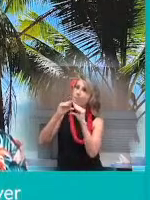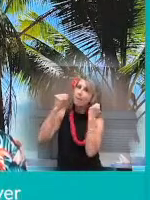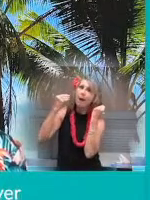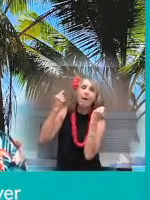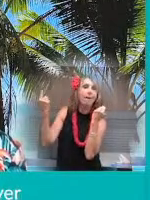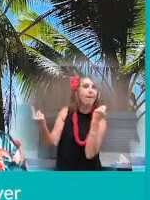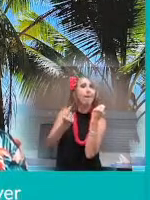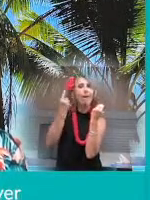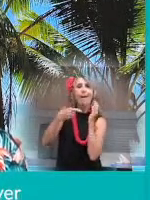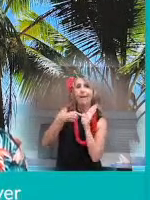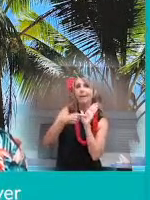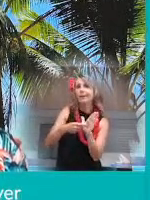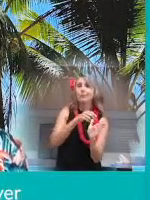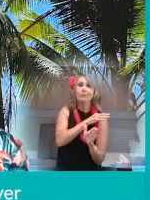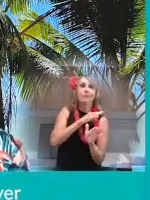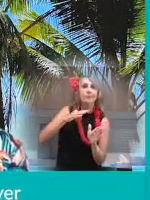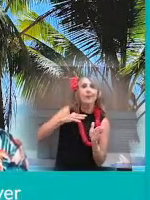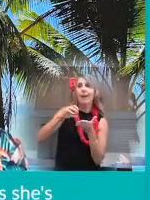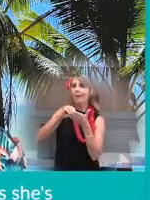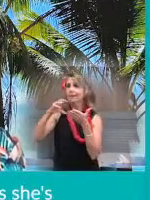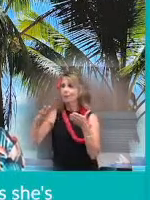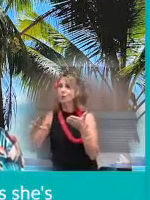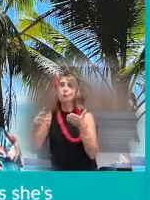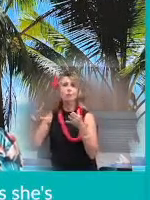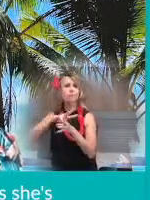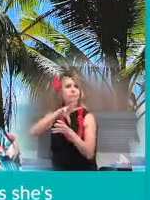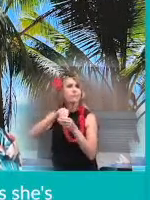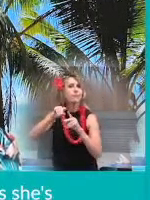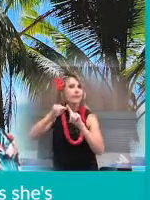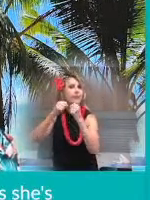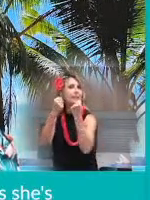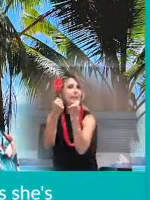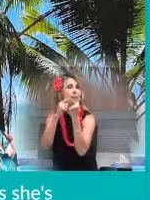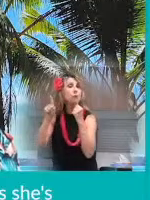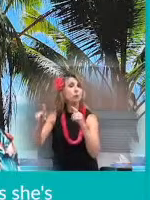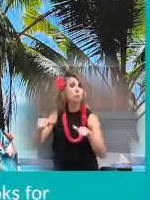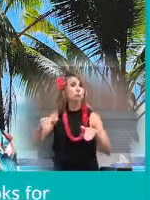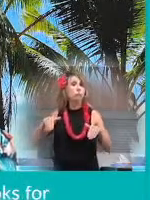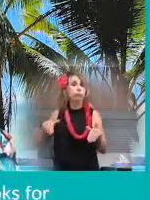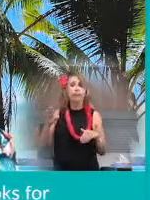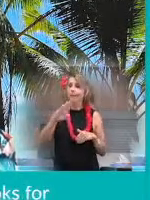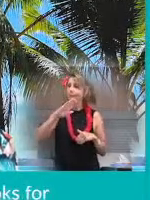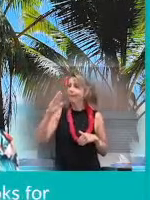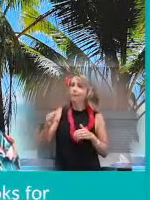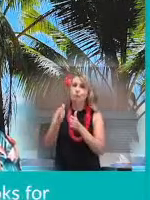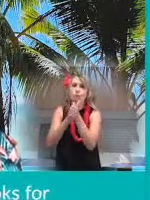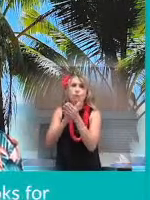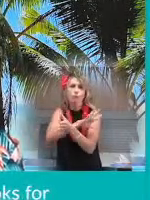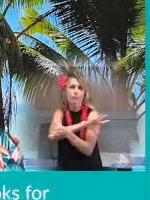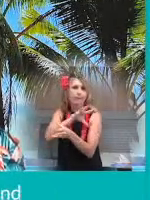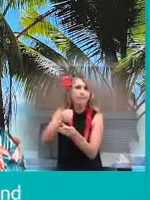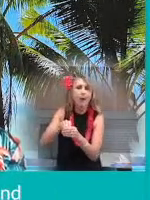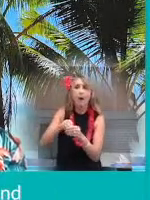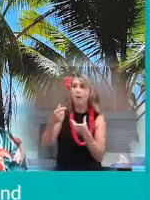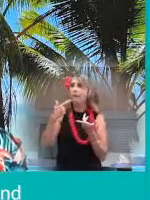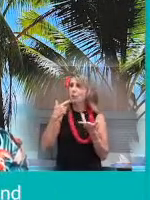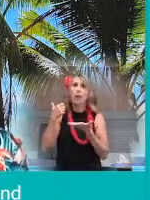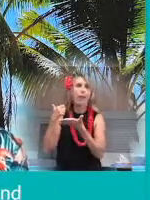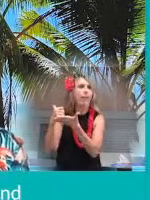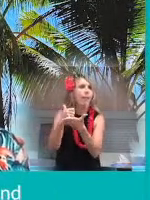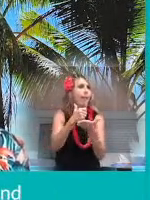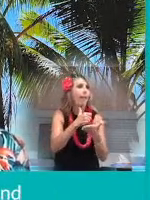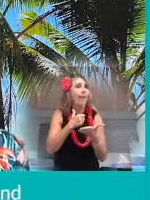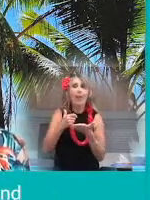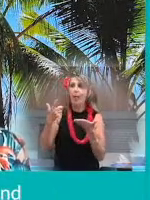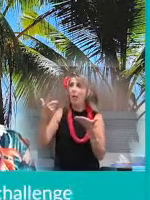staff and students. She's a team player who never sat on the sidelines. She's always willing to help and looks for opportunities